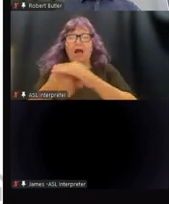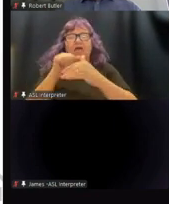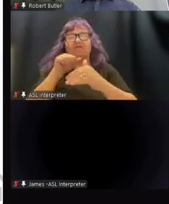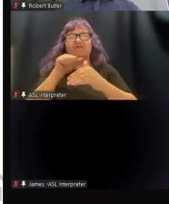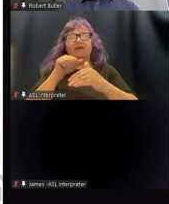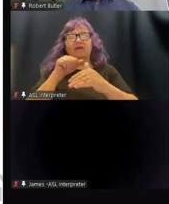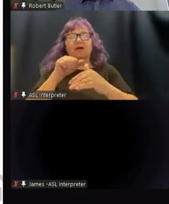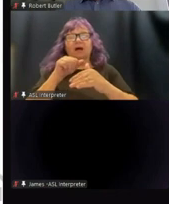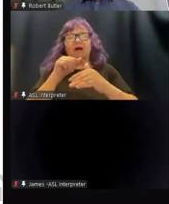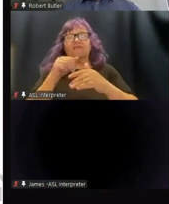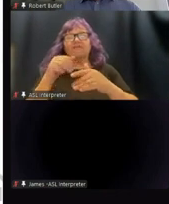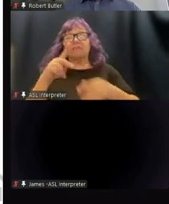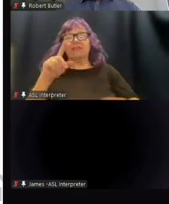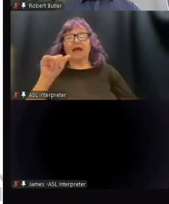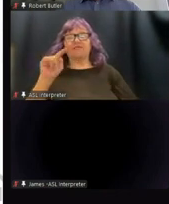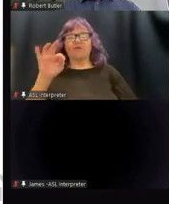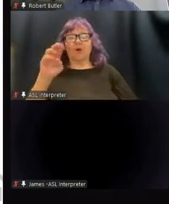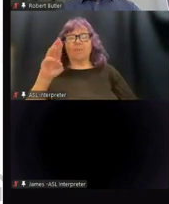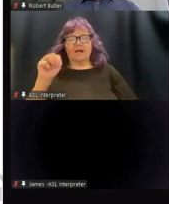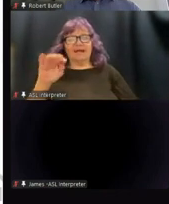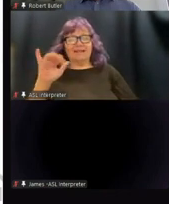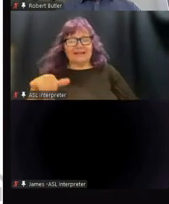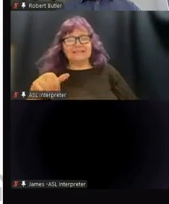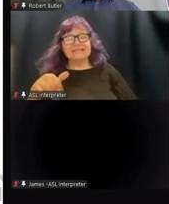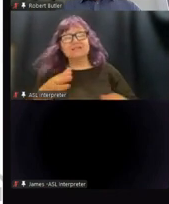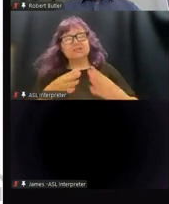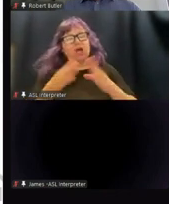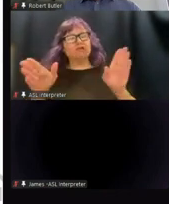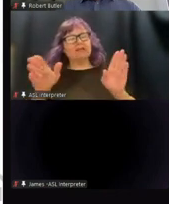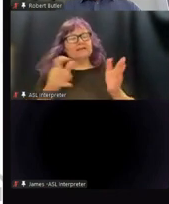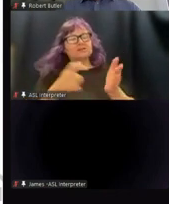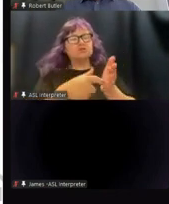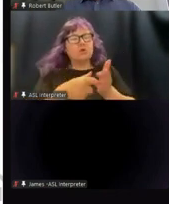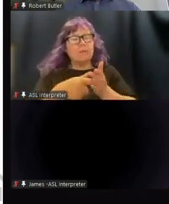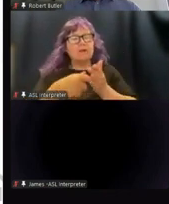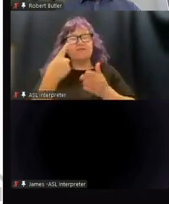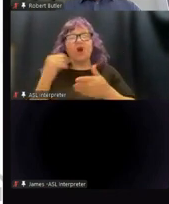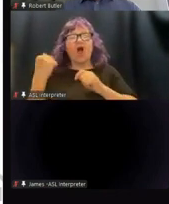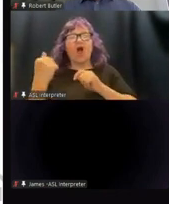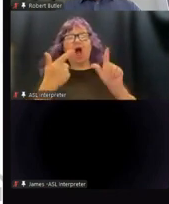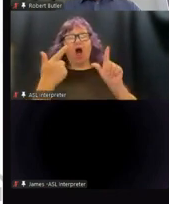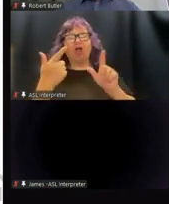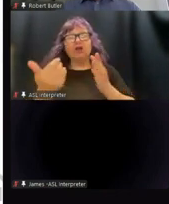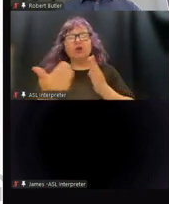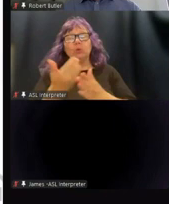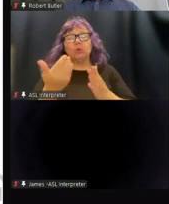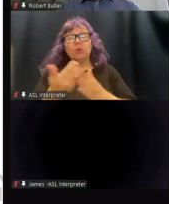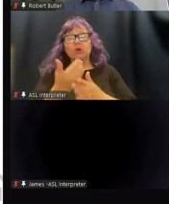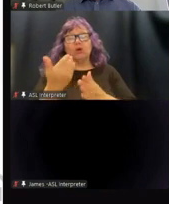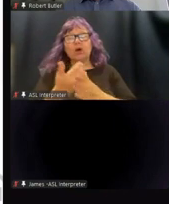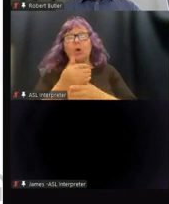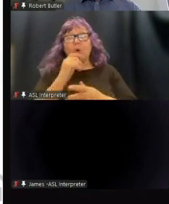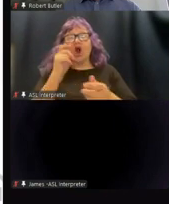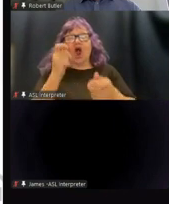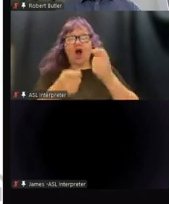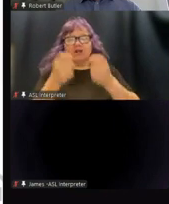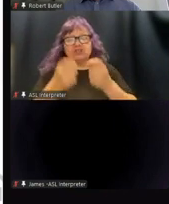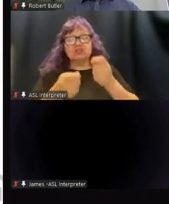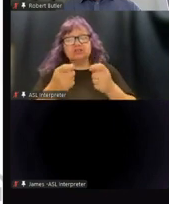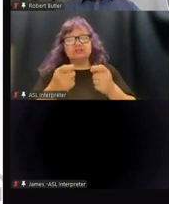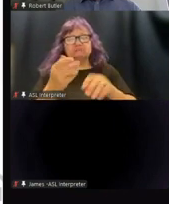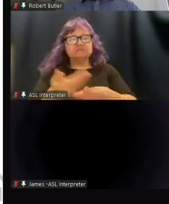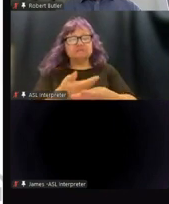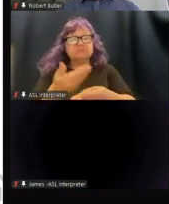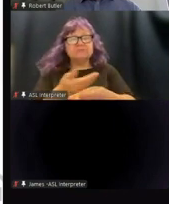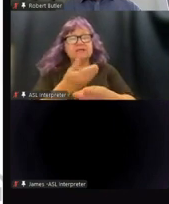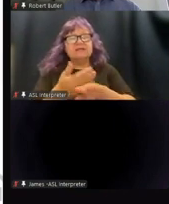platform. This generally is the requirement for all new or altered stations. And by far